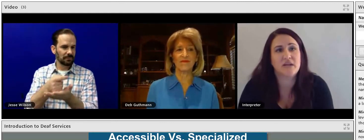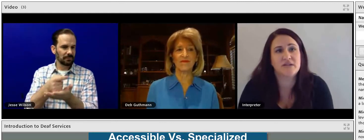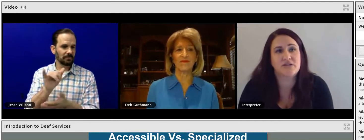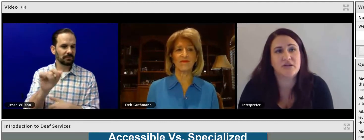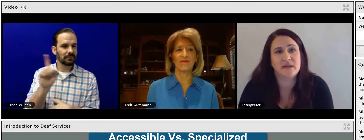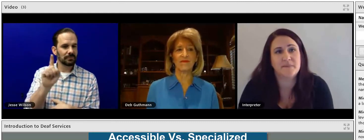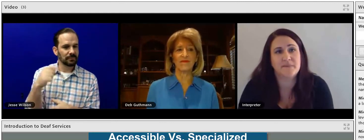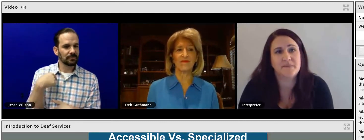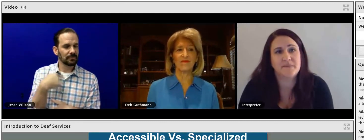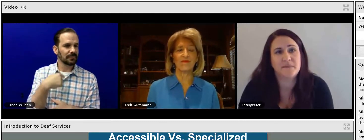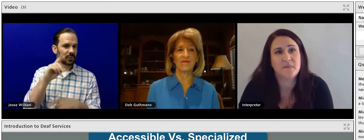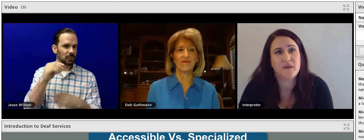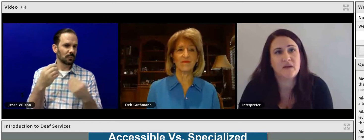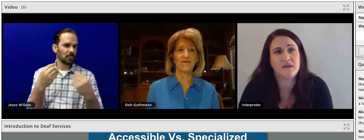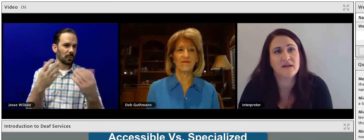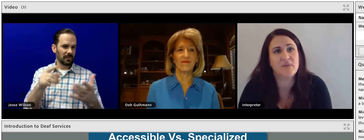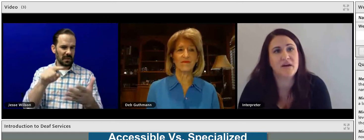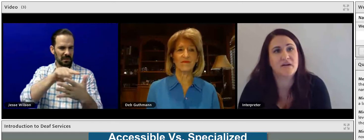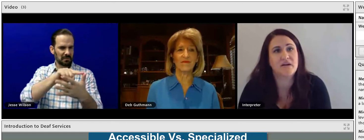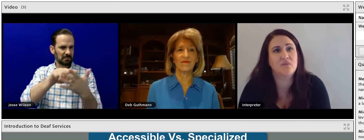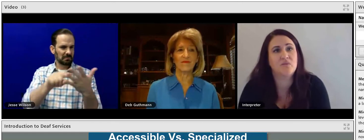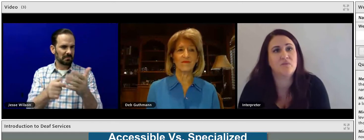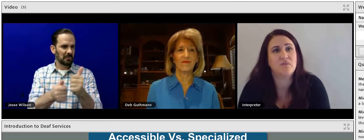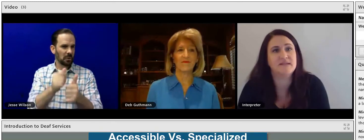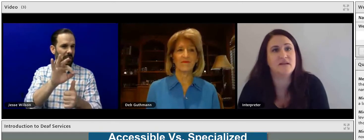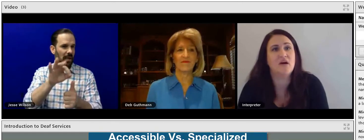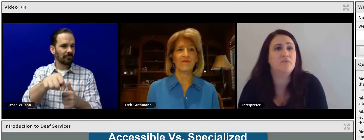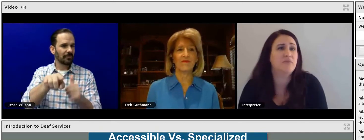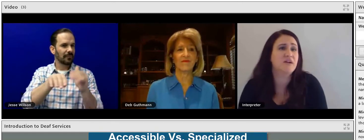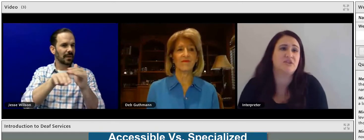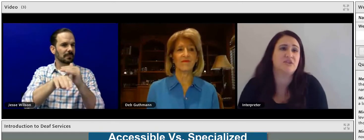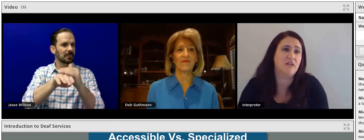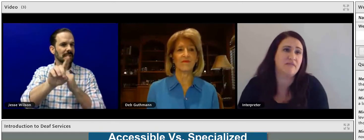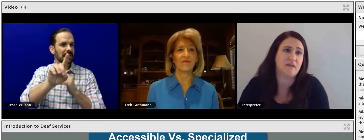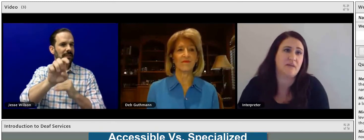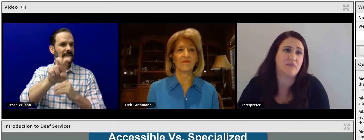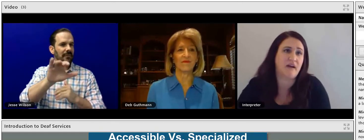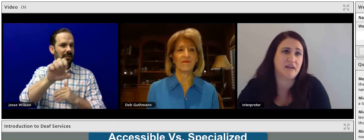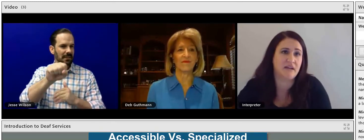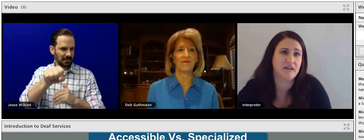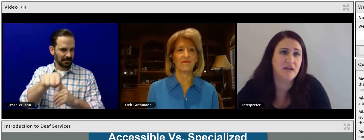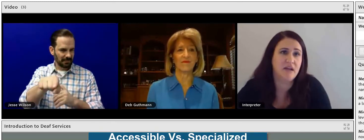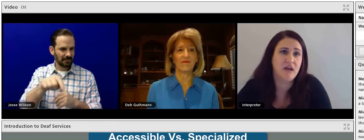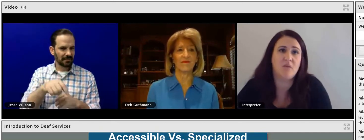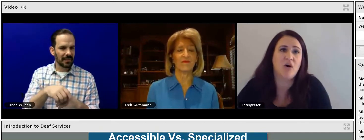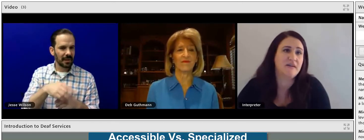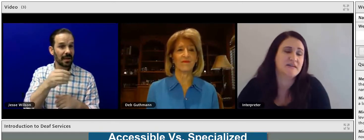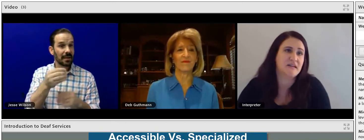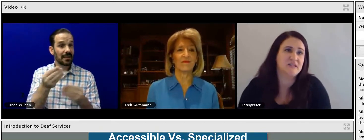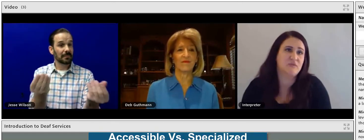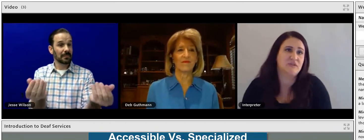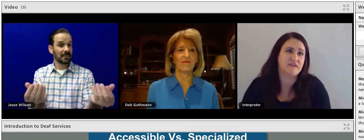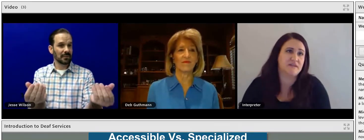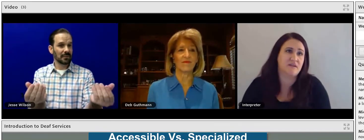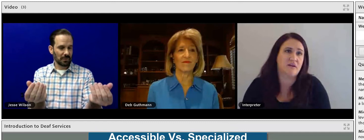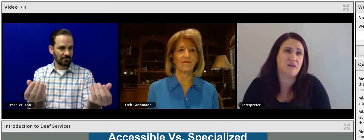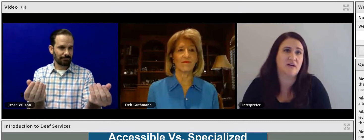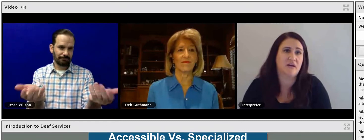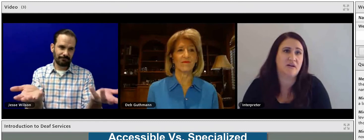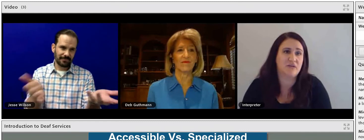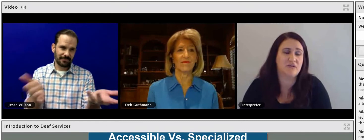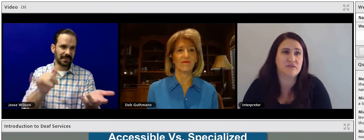For specialized treatment, that's where we see pretty much all of that provided. All the accessible